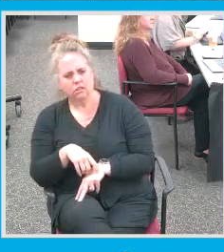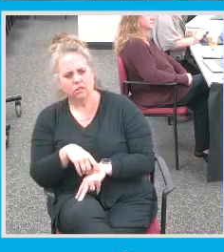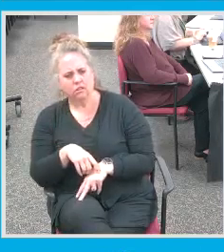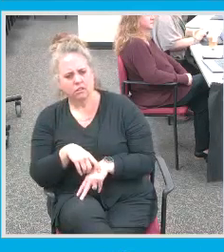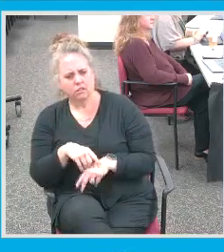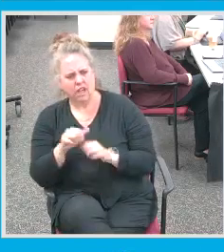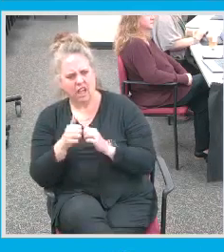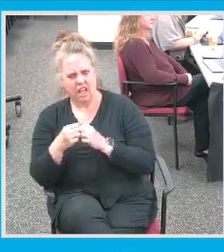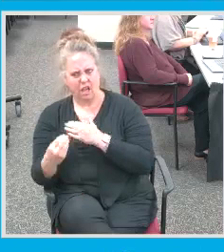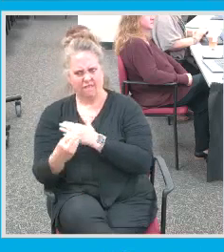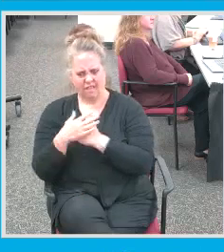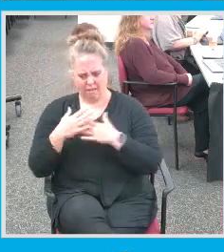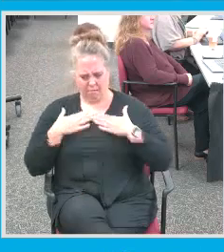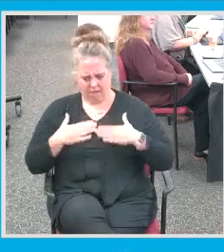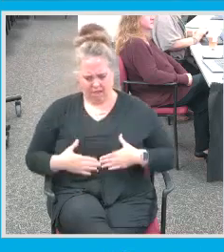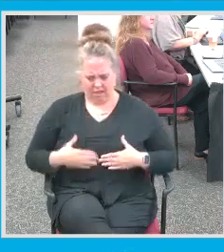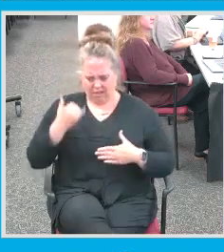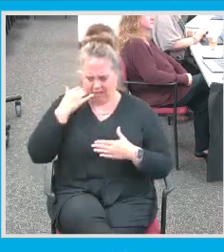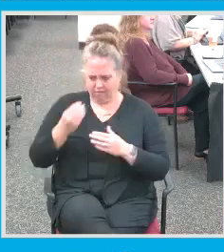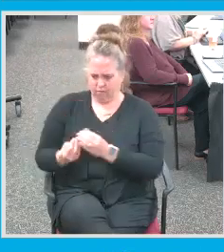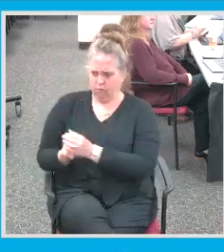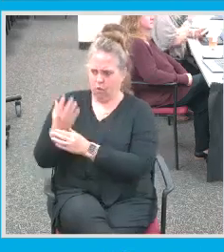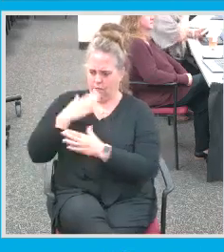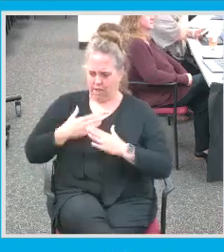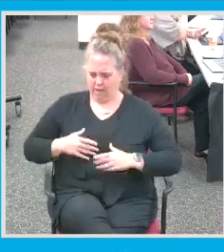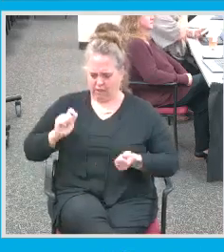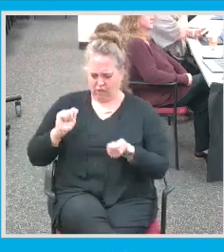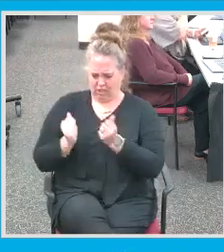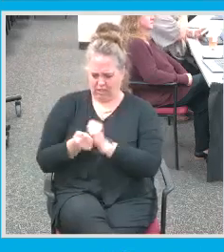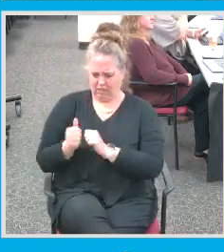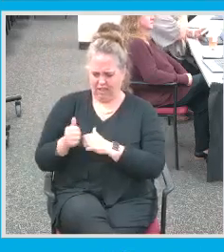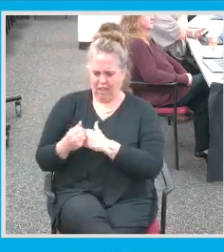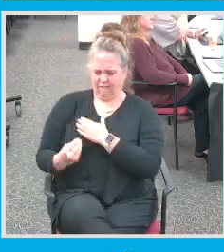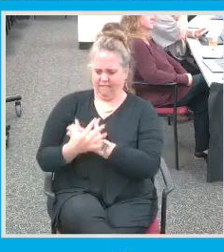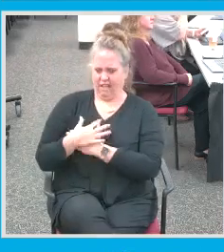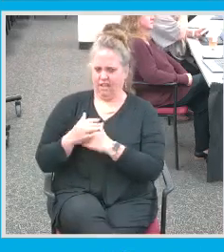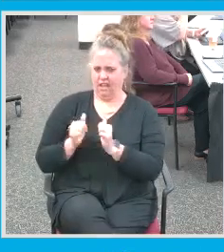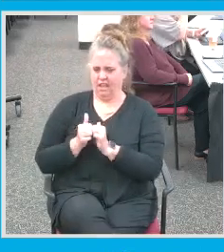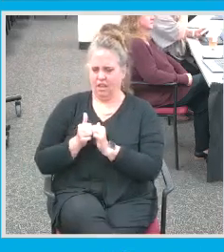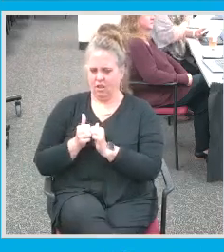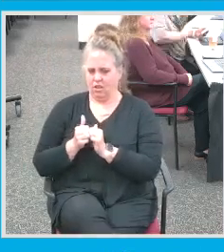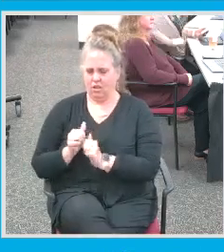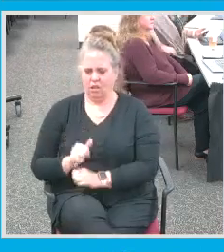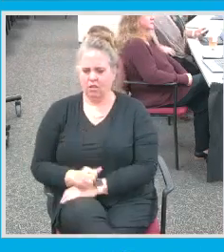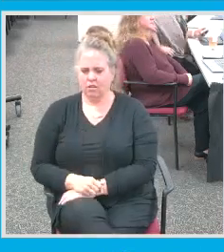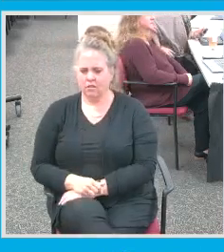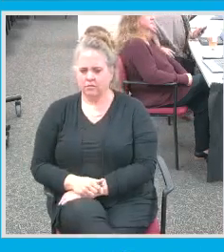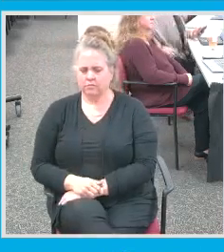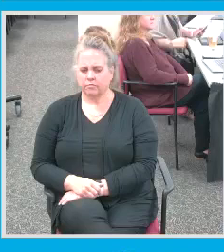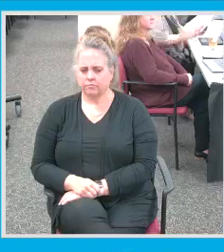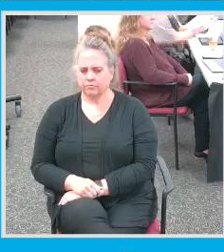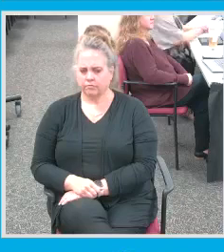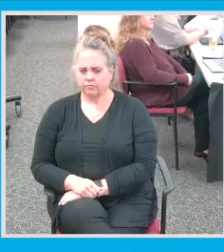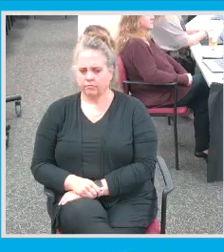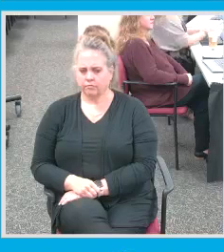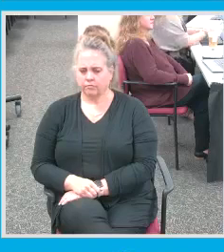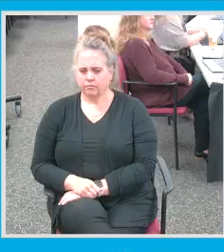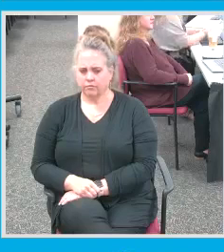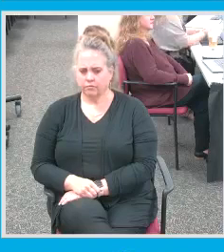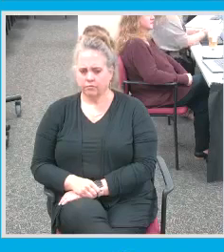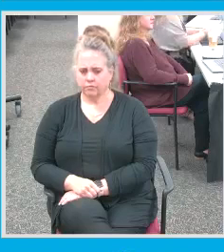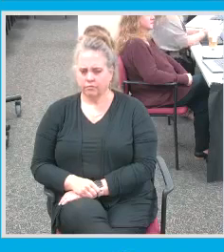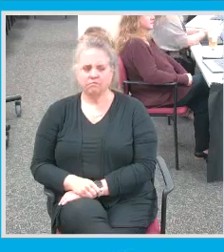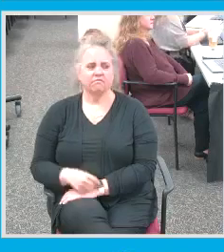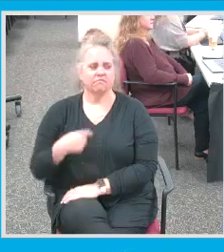And we also, like we said in a little bit ago, that we have been making posters to put around the